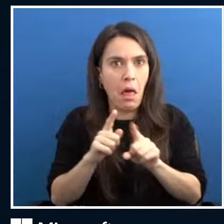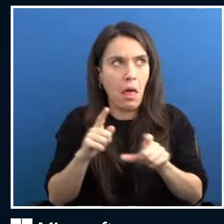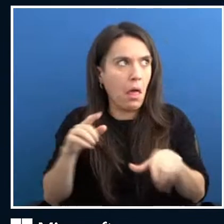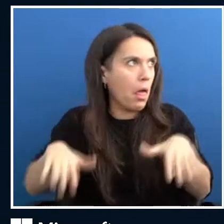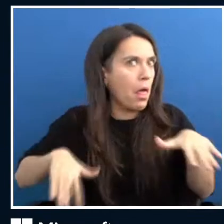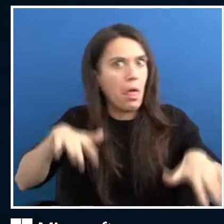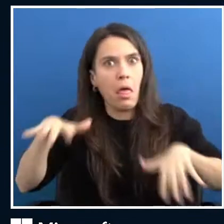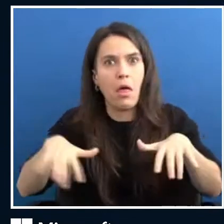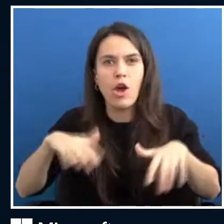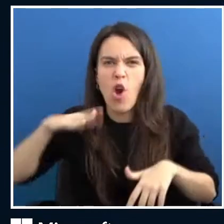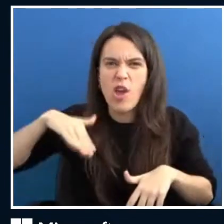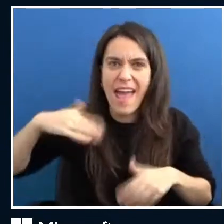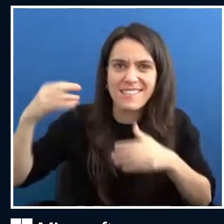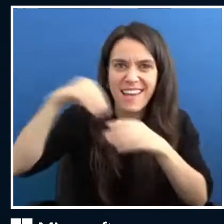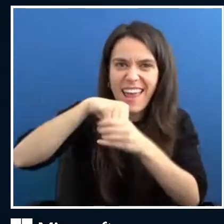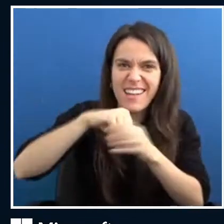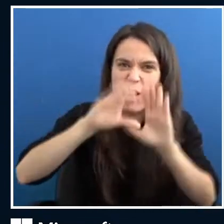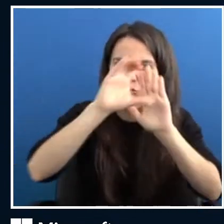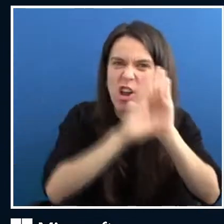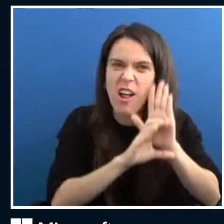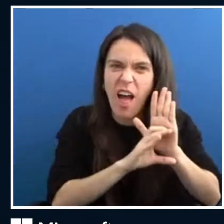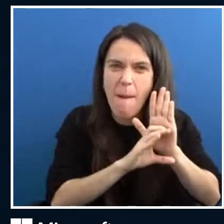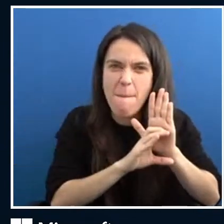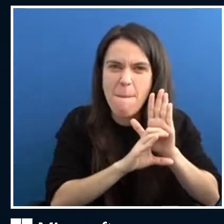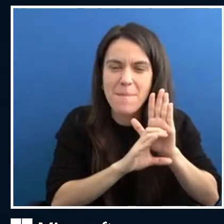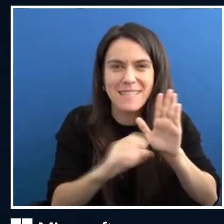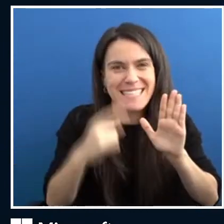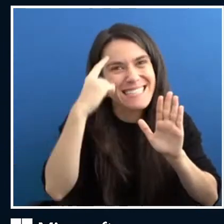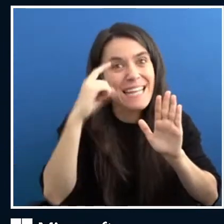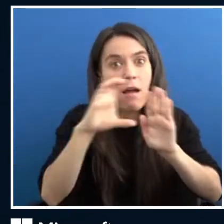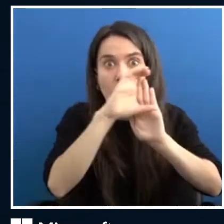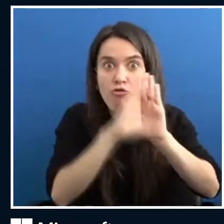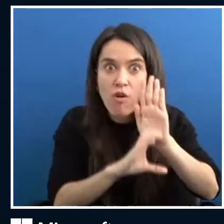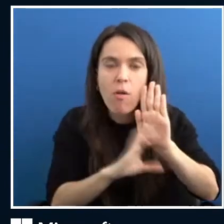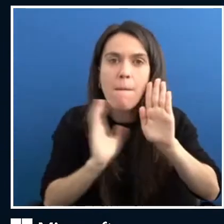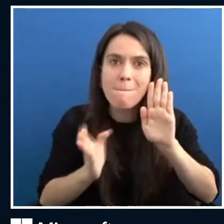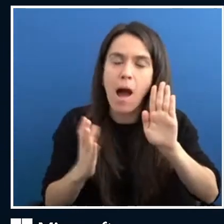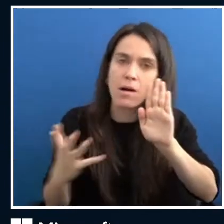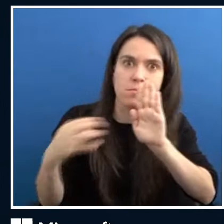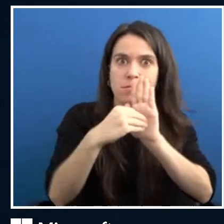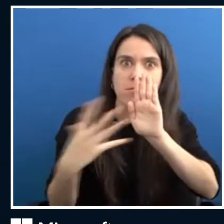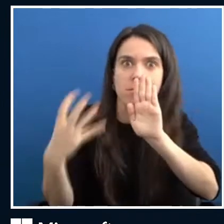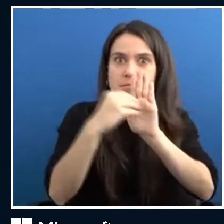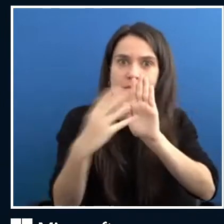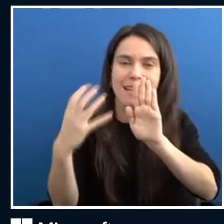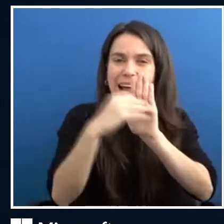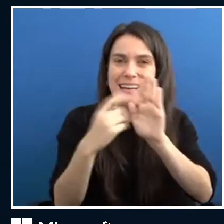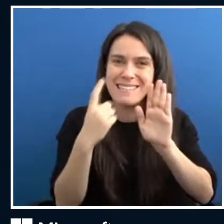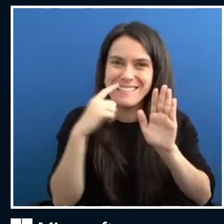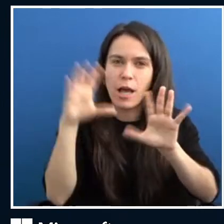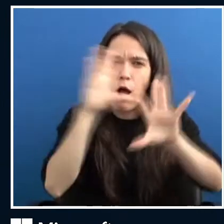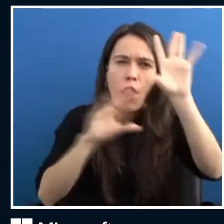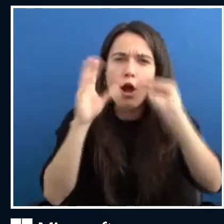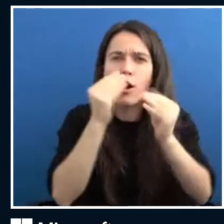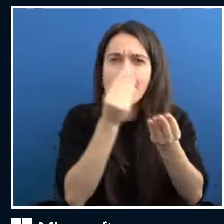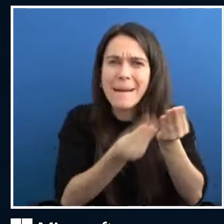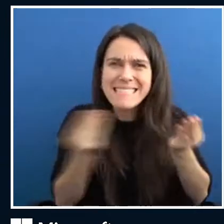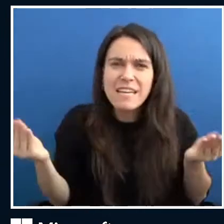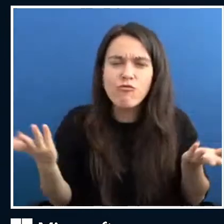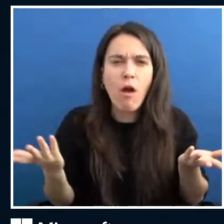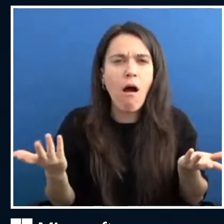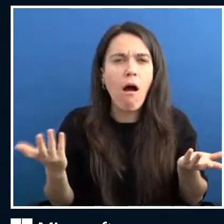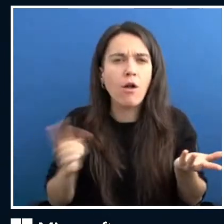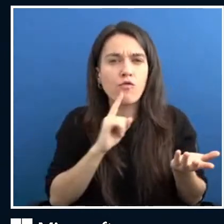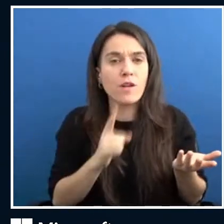there's an emergence of other ways that people can learn the material. So I think the best approach